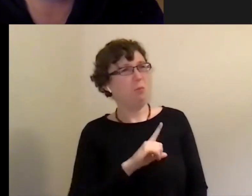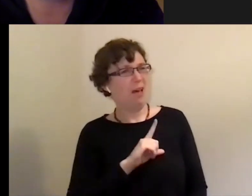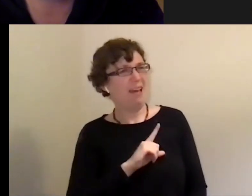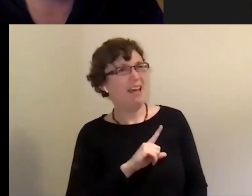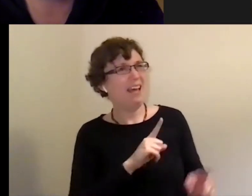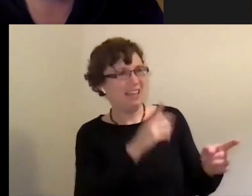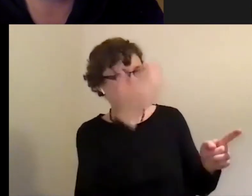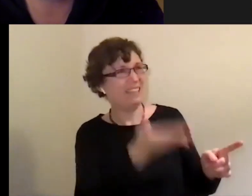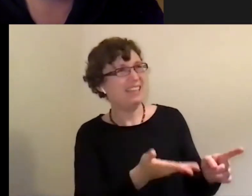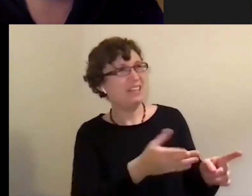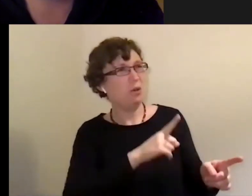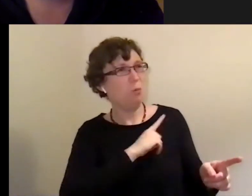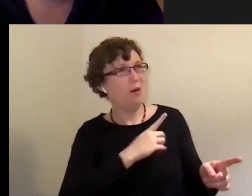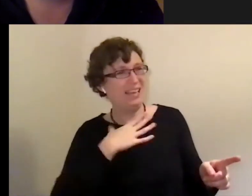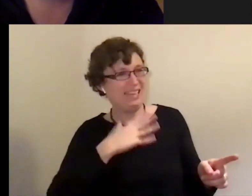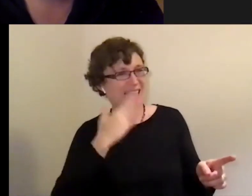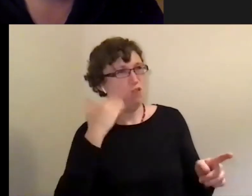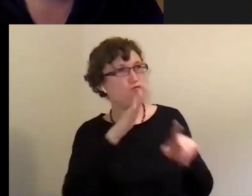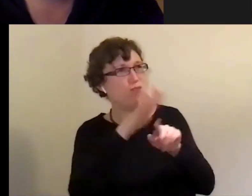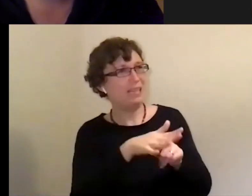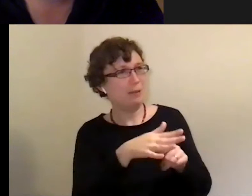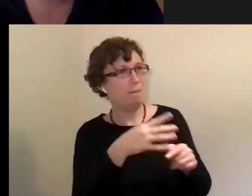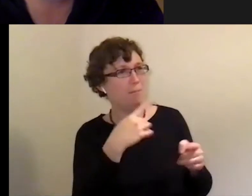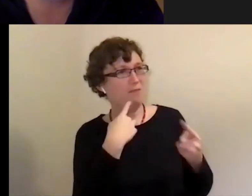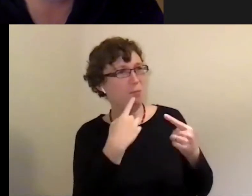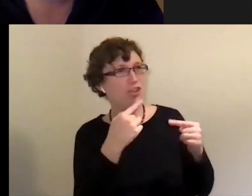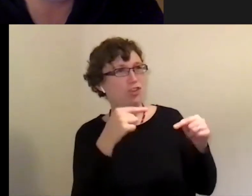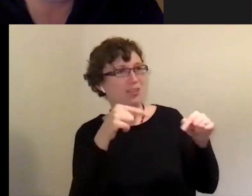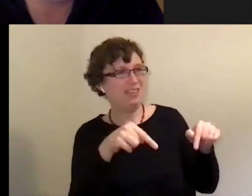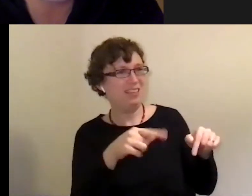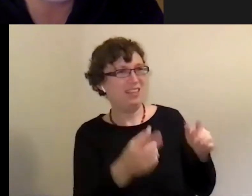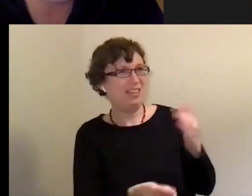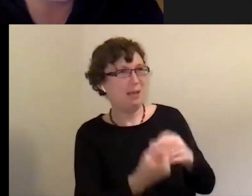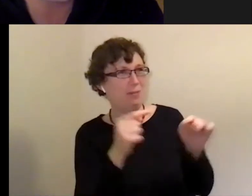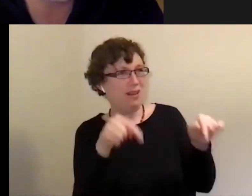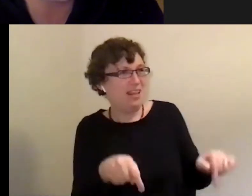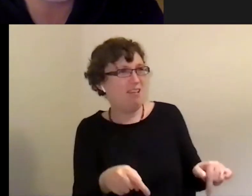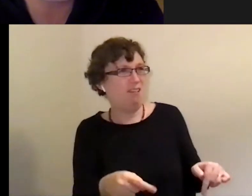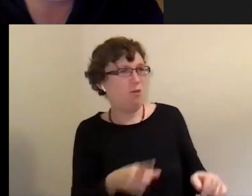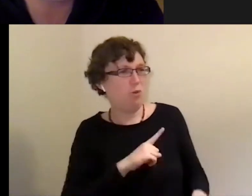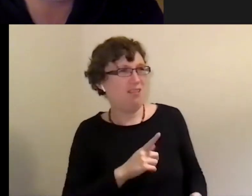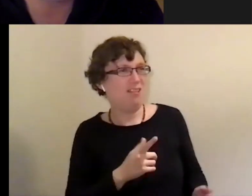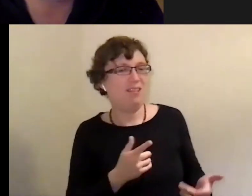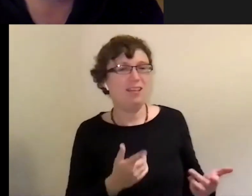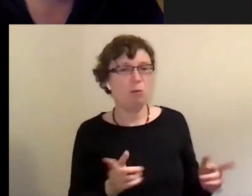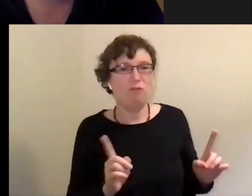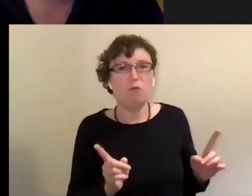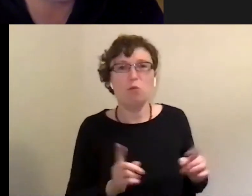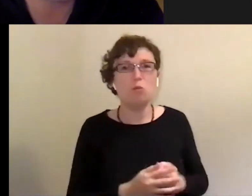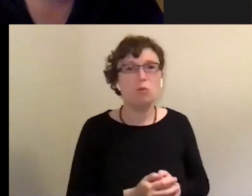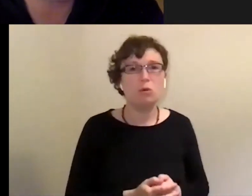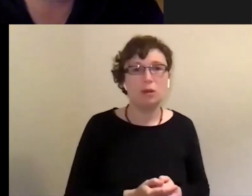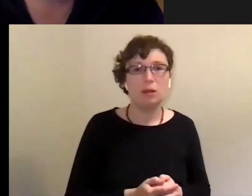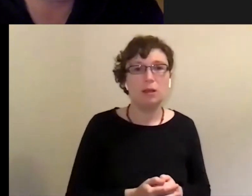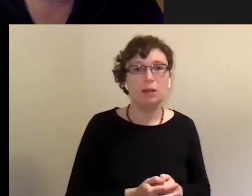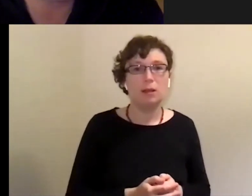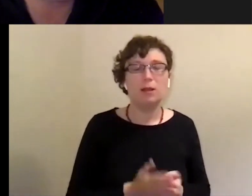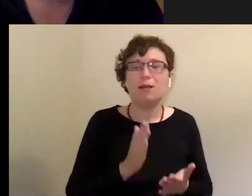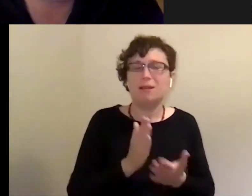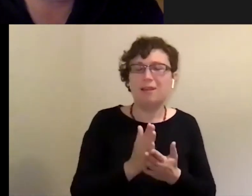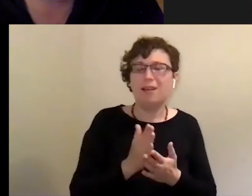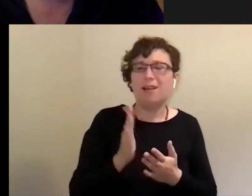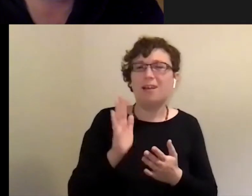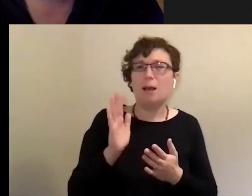up all these horrible instances that we've had to go through? Why would a whole community feel the exact same way and all have